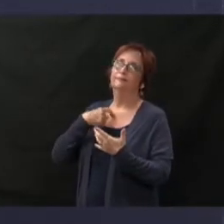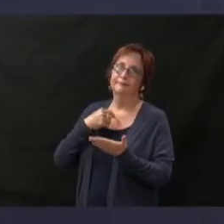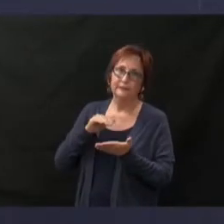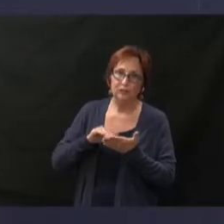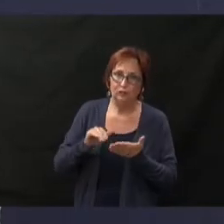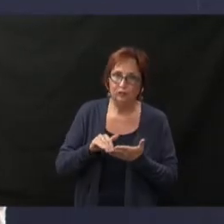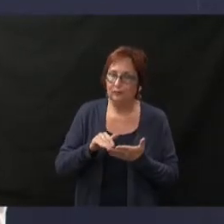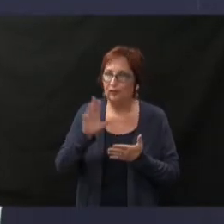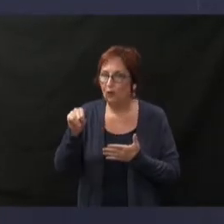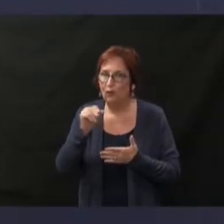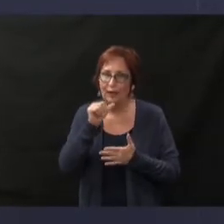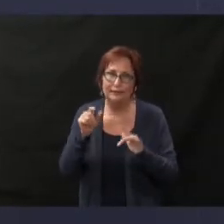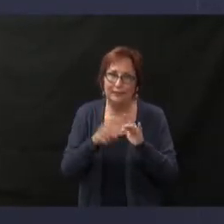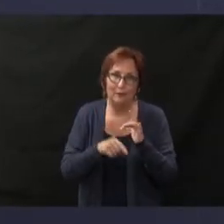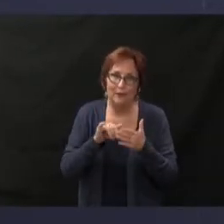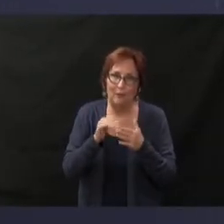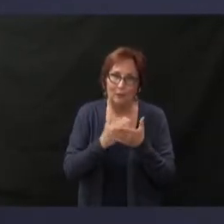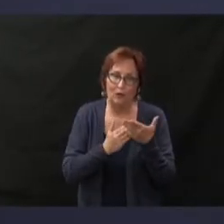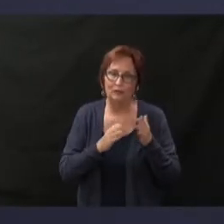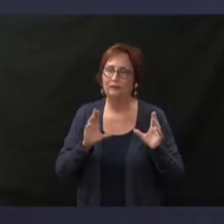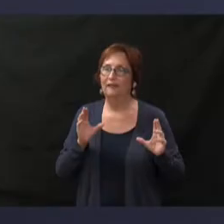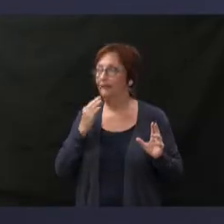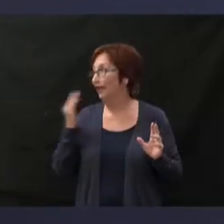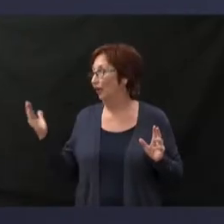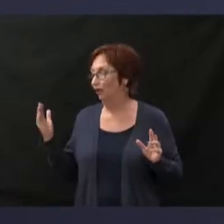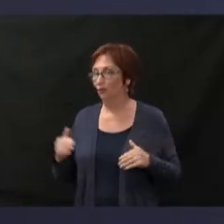you. All right.